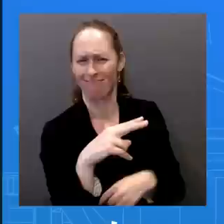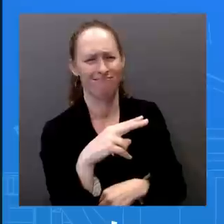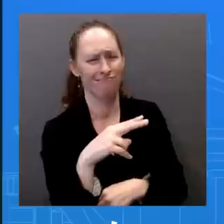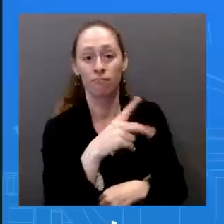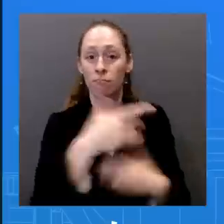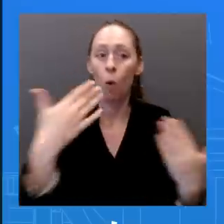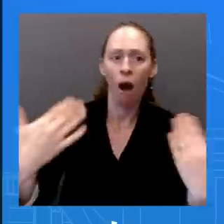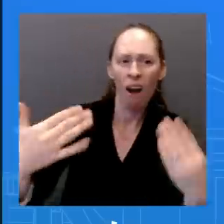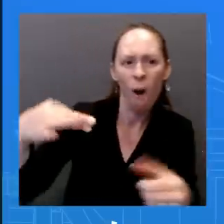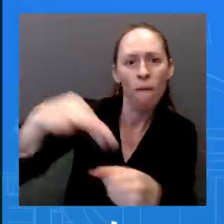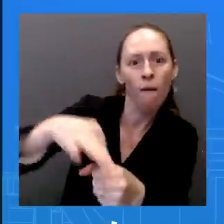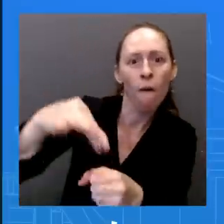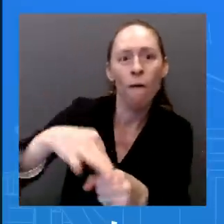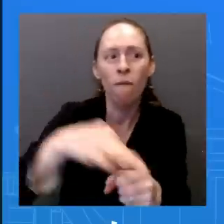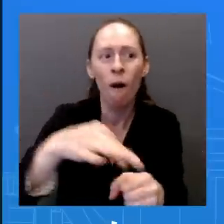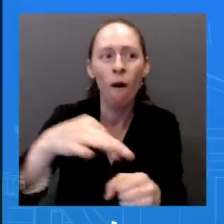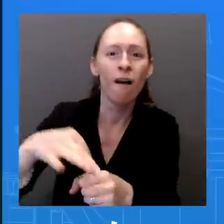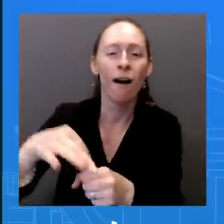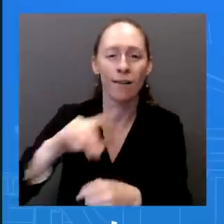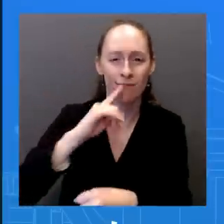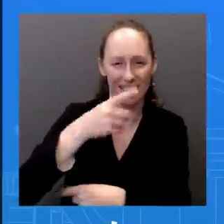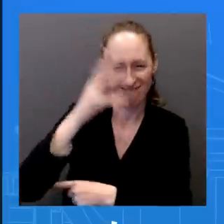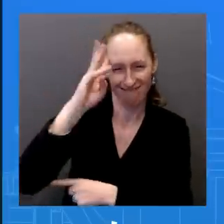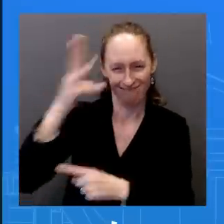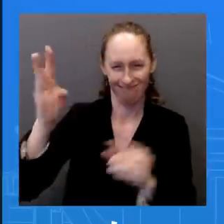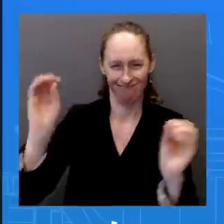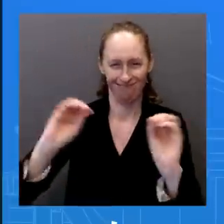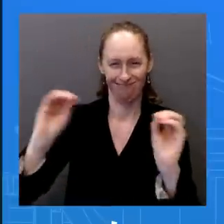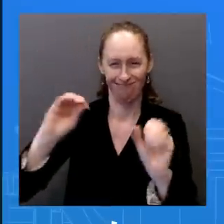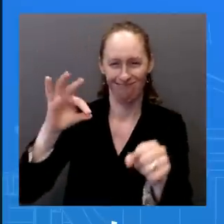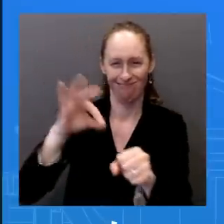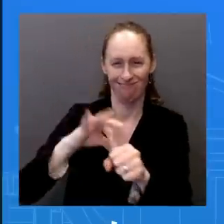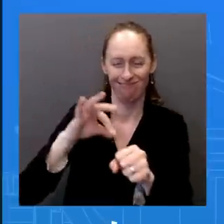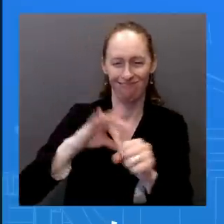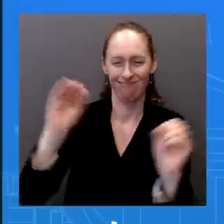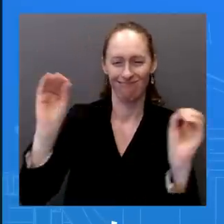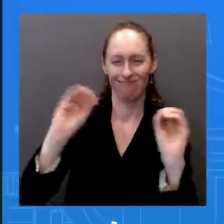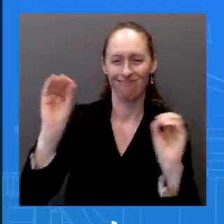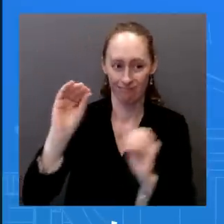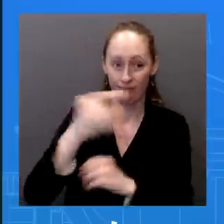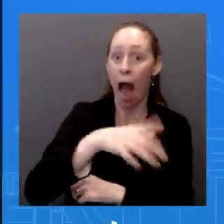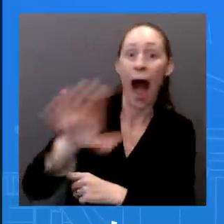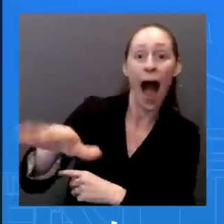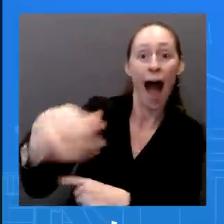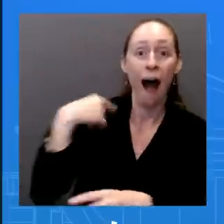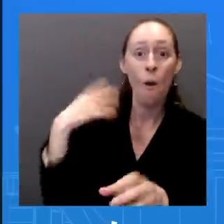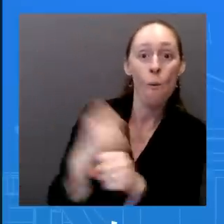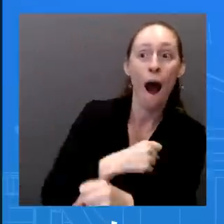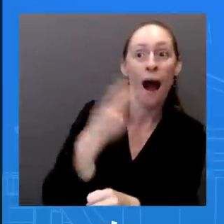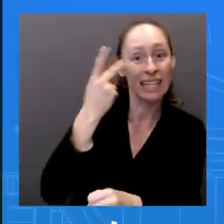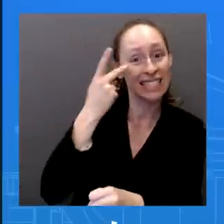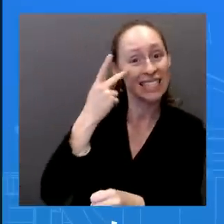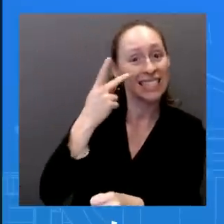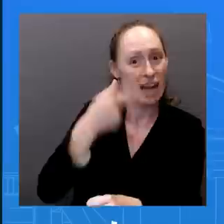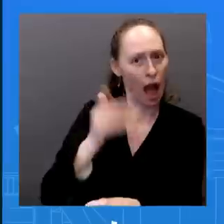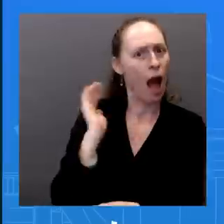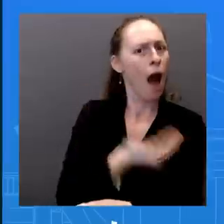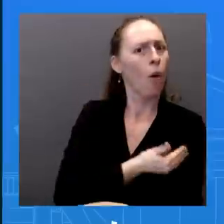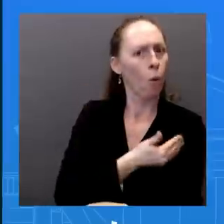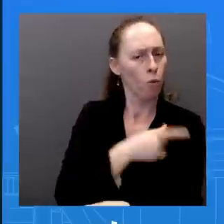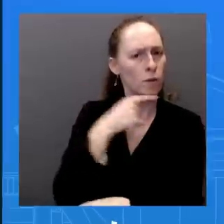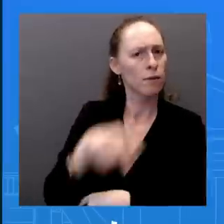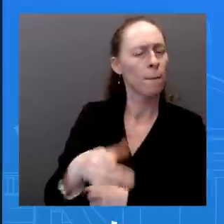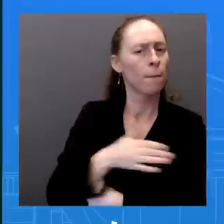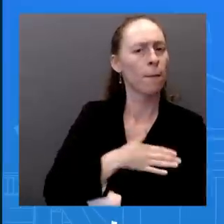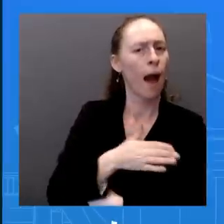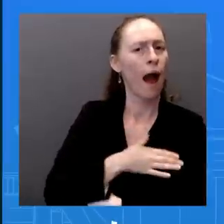purportedly annex these territories, either now or in the future. Let me be clear. If this does transpire,